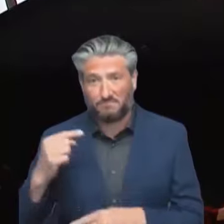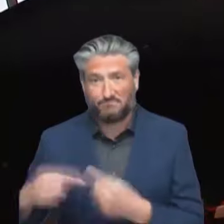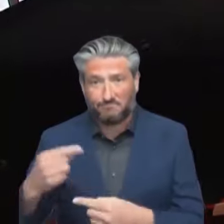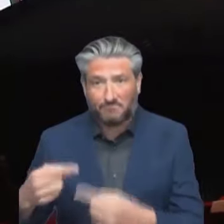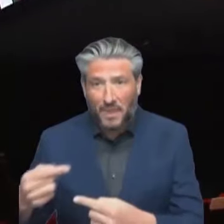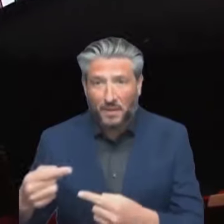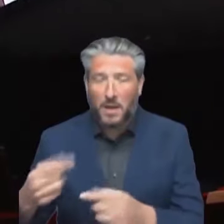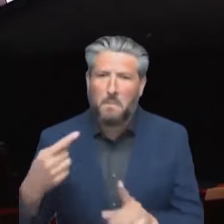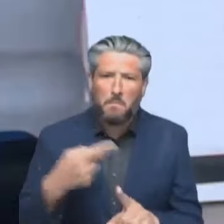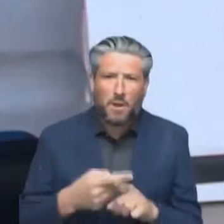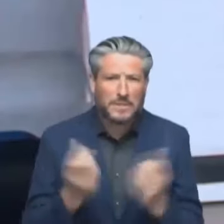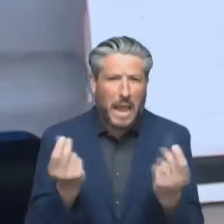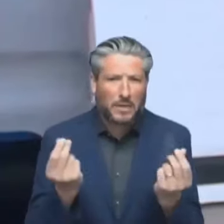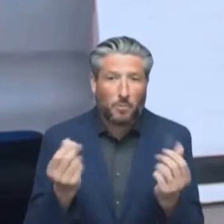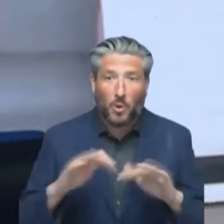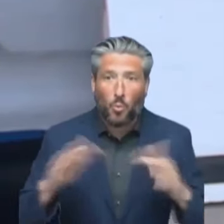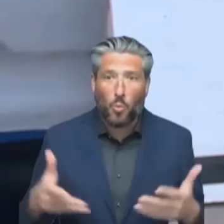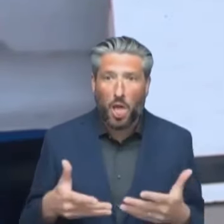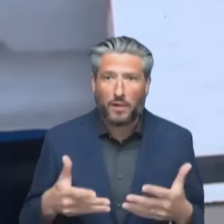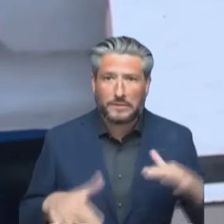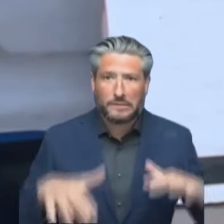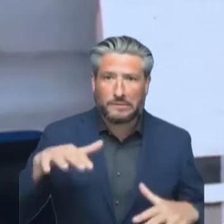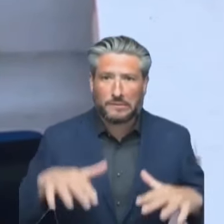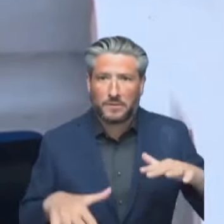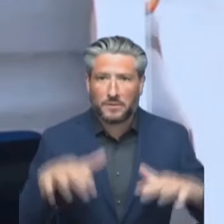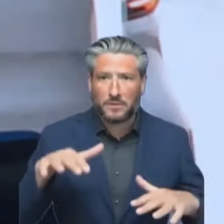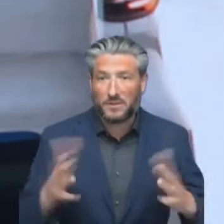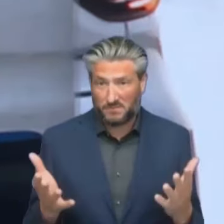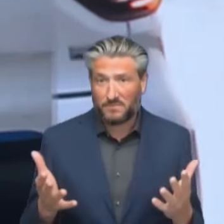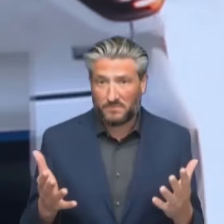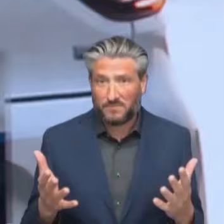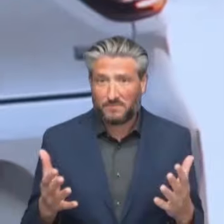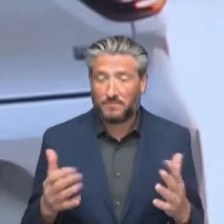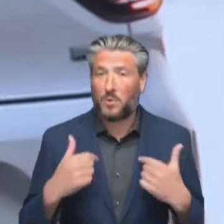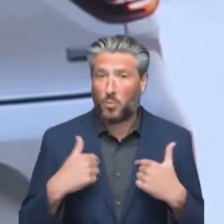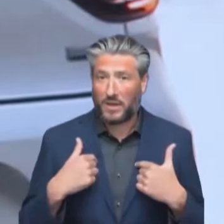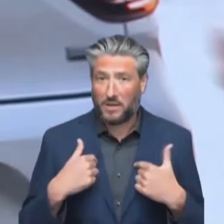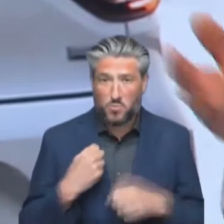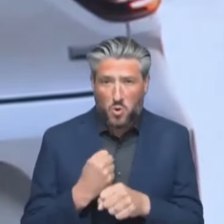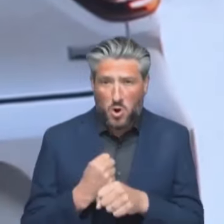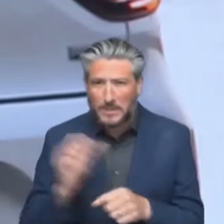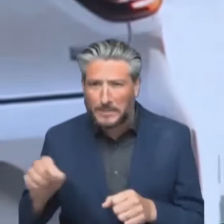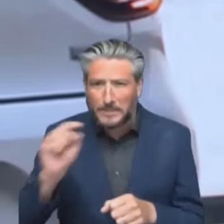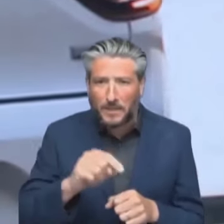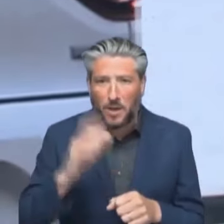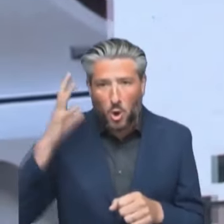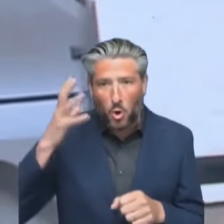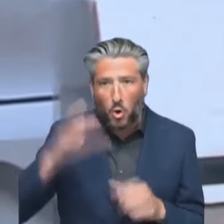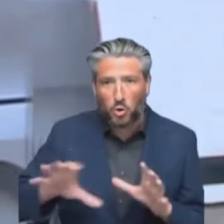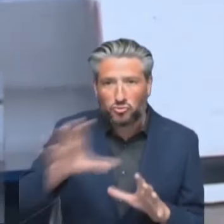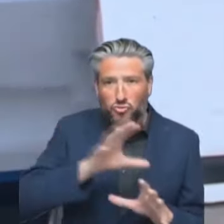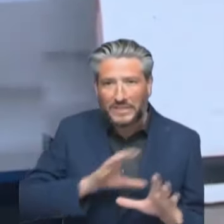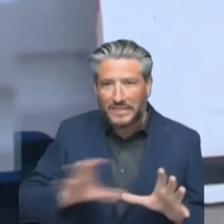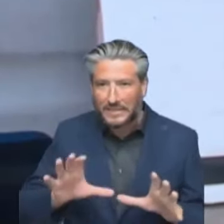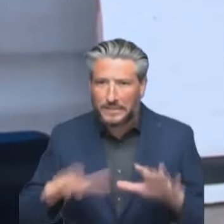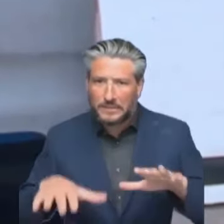context, by the health crisis, in certain regions of the world where the group is particularly strong. The reorganization of the group